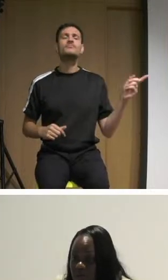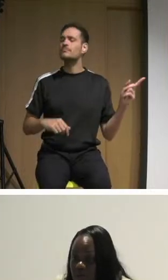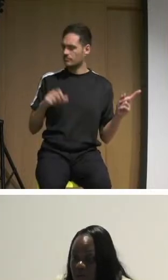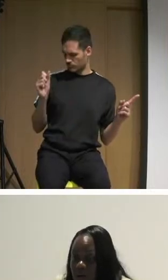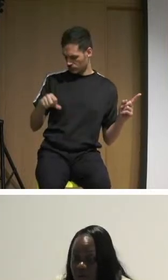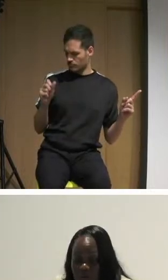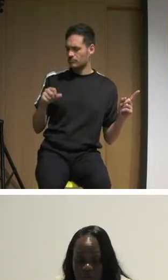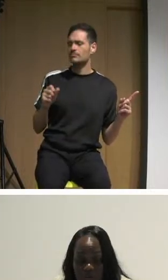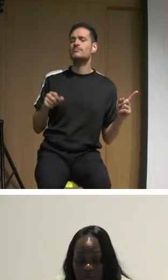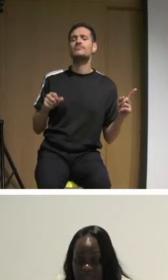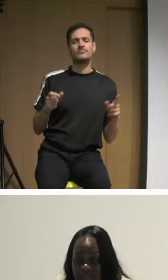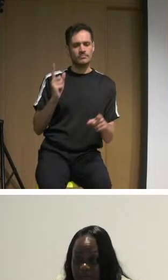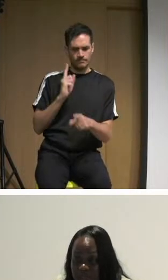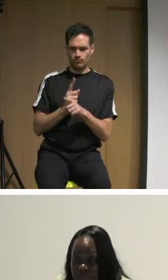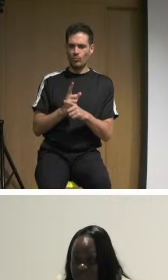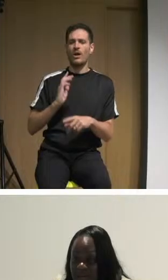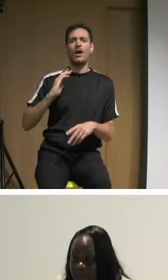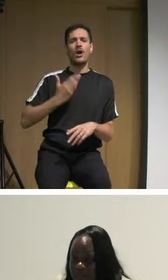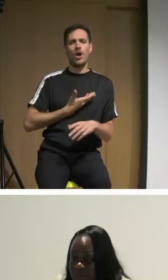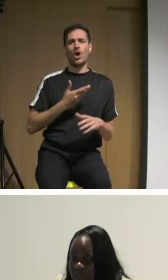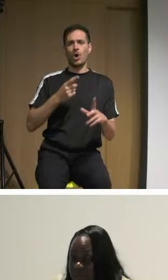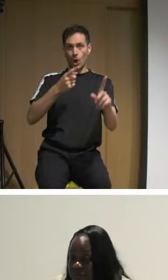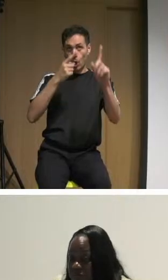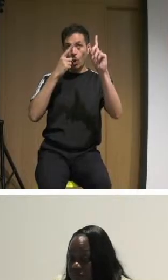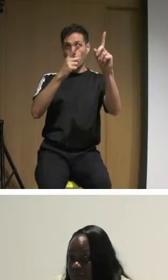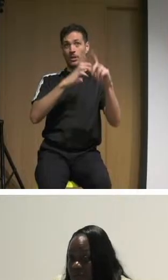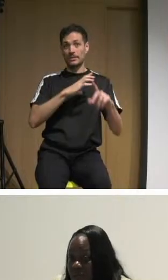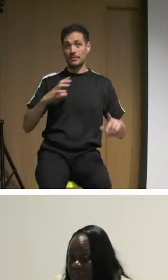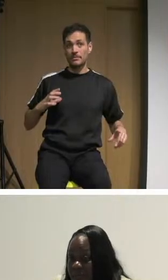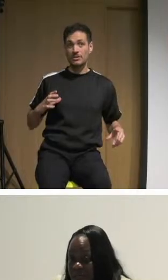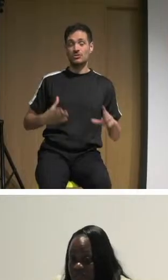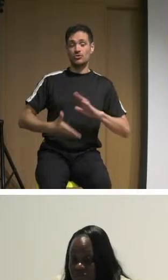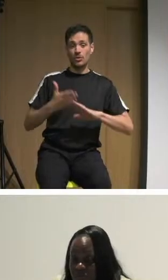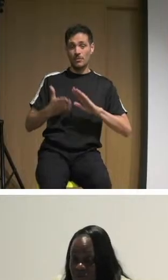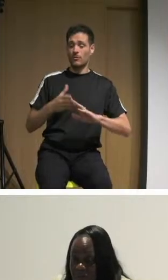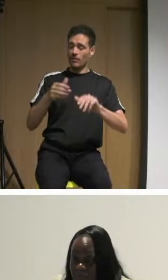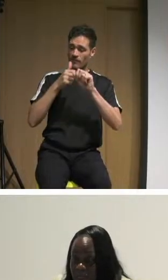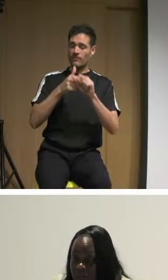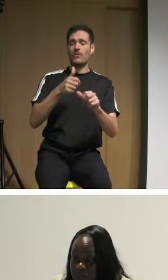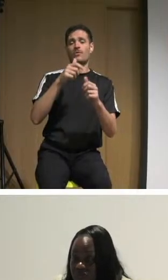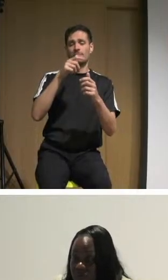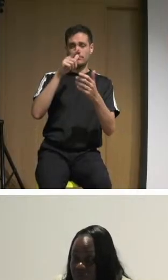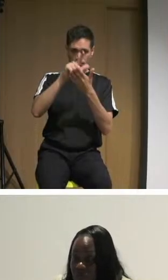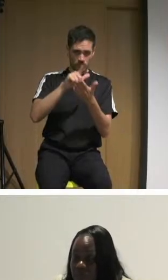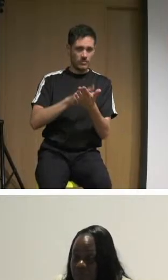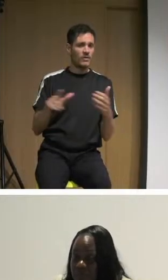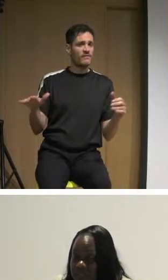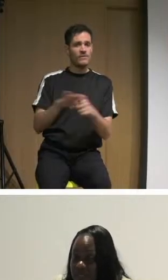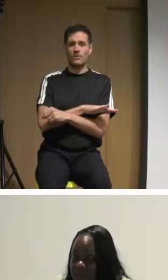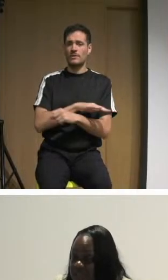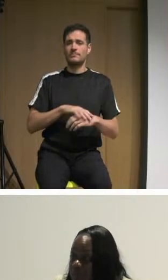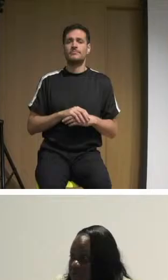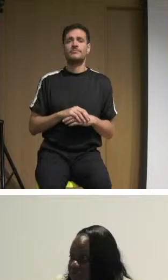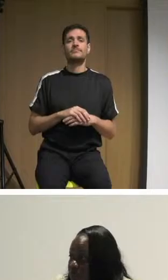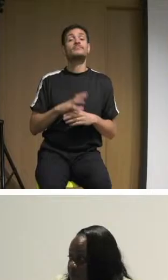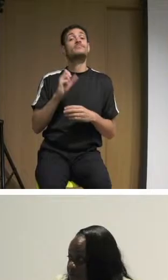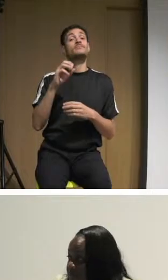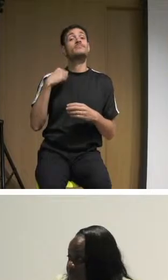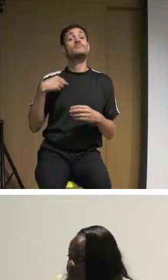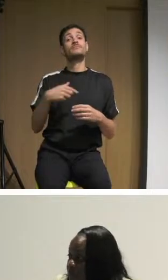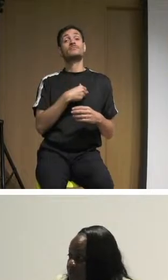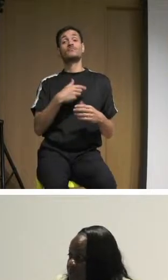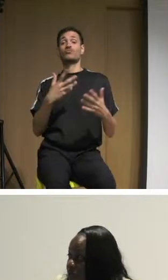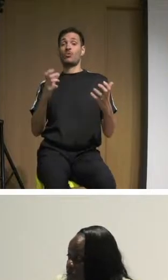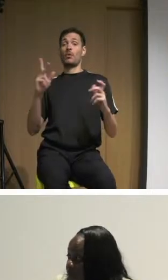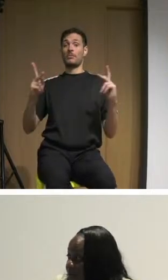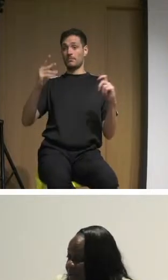our goal as a commission to operate in full compliance with the law. And so we're bringing this up as a point of awareness so